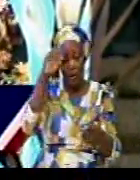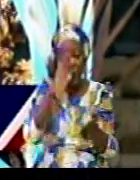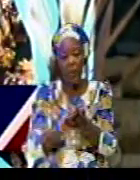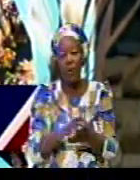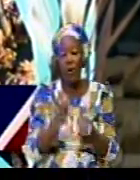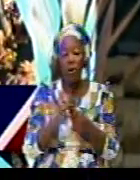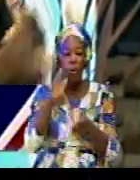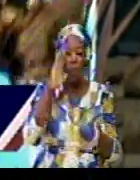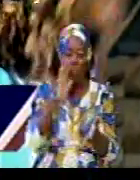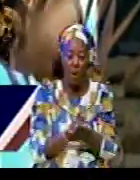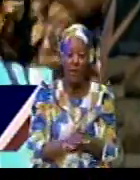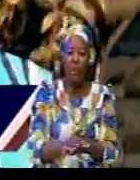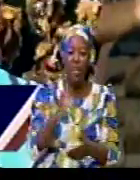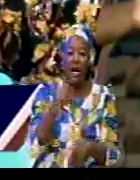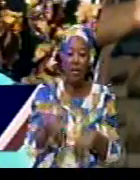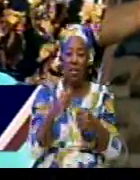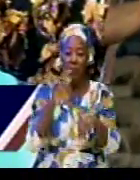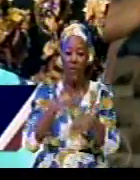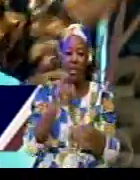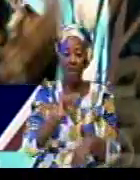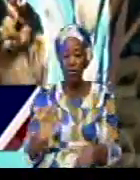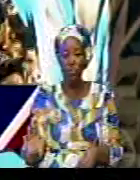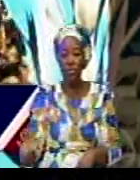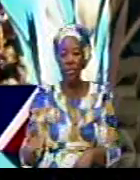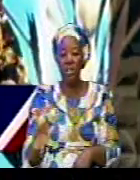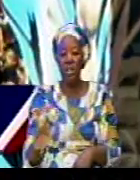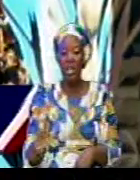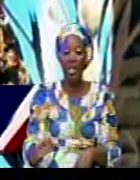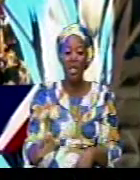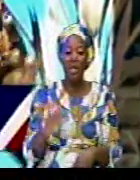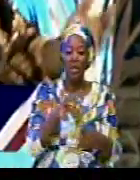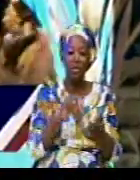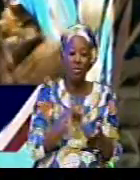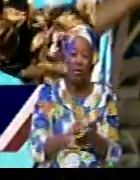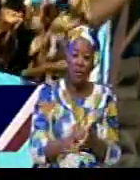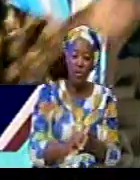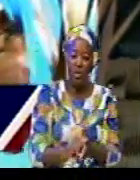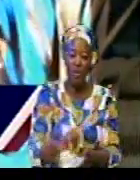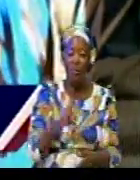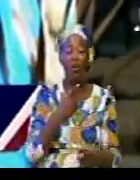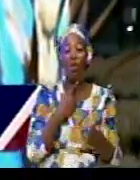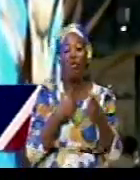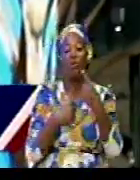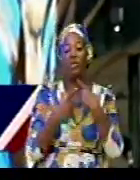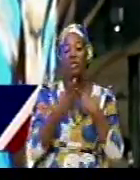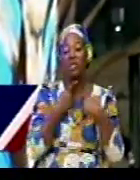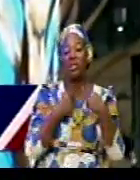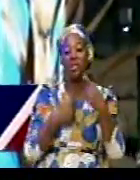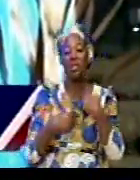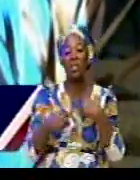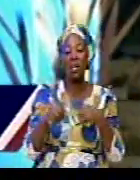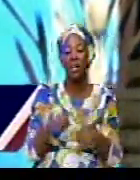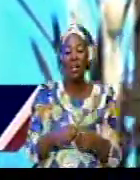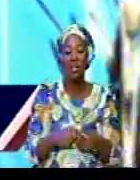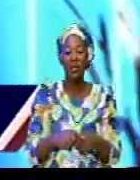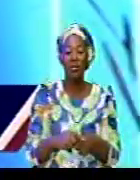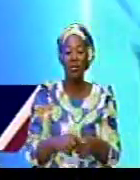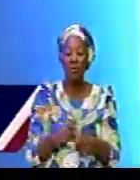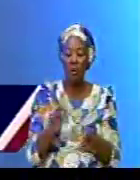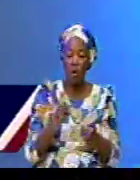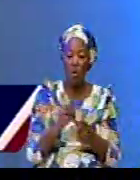their neighbors, how it will affect their husband, how it will affect their wife, how it will affect their children.